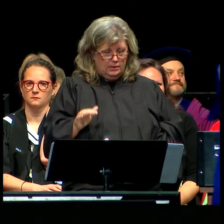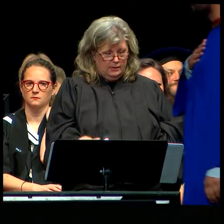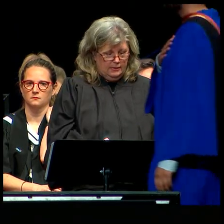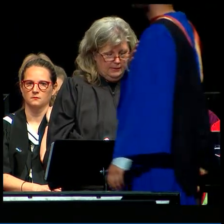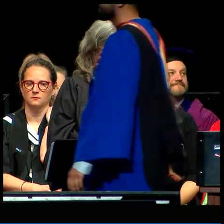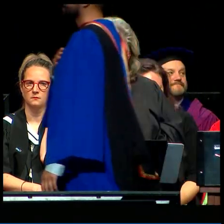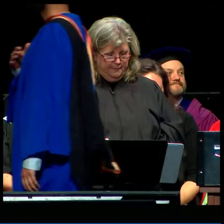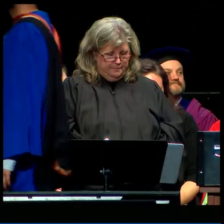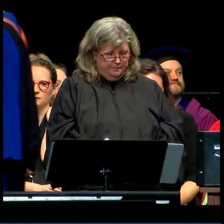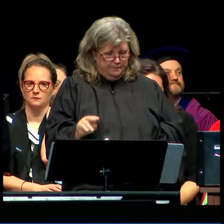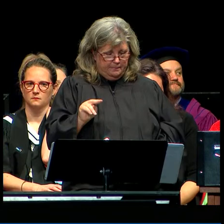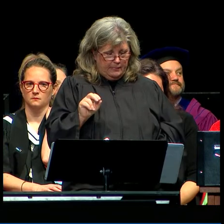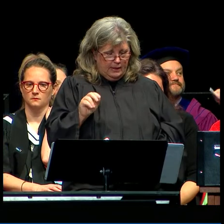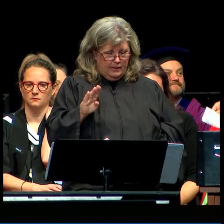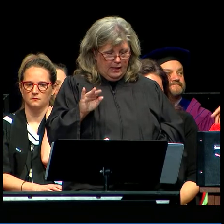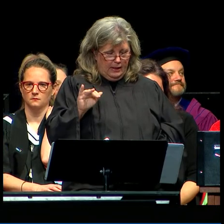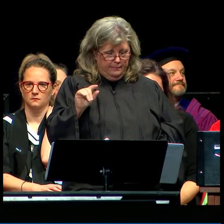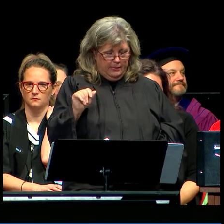Nabil Huck.